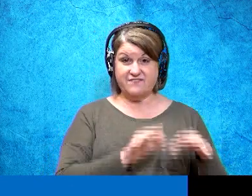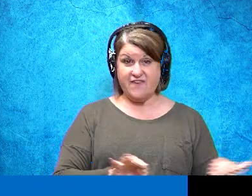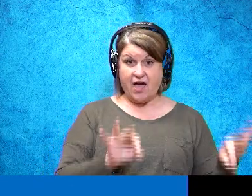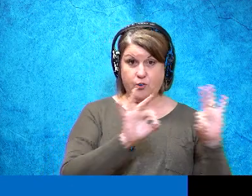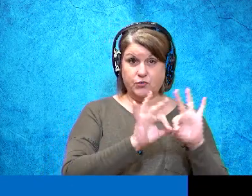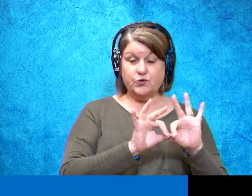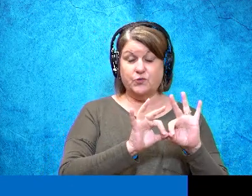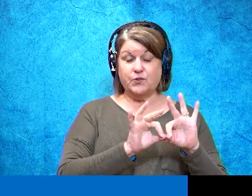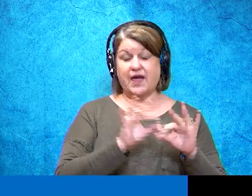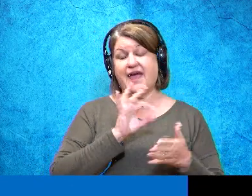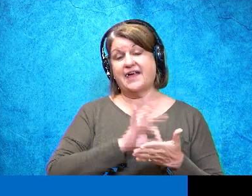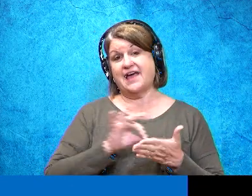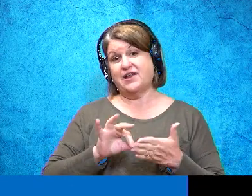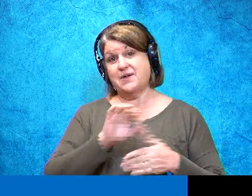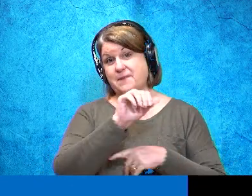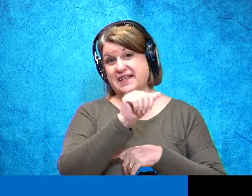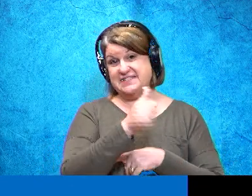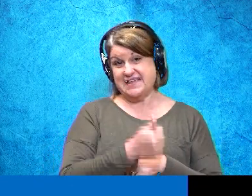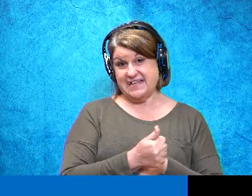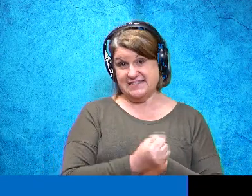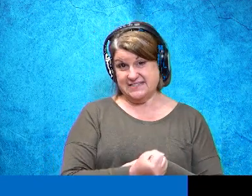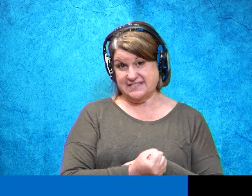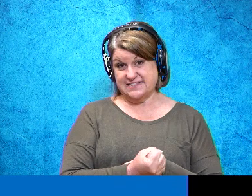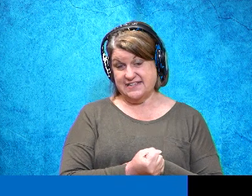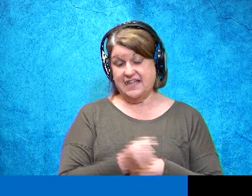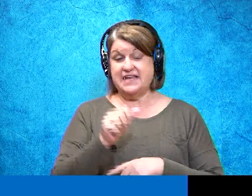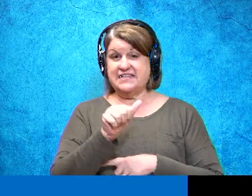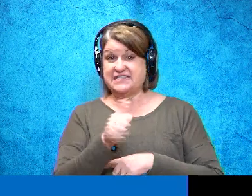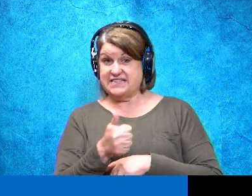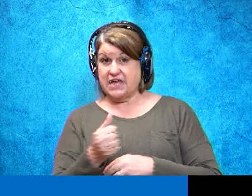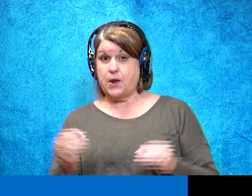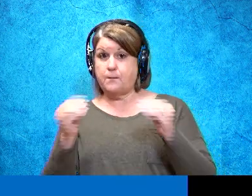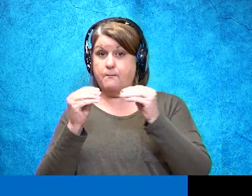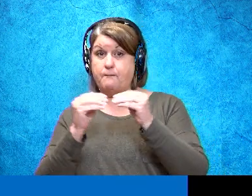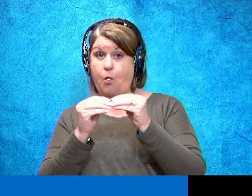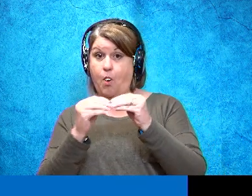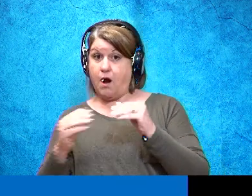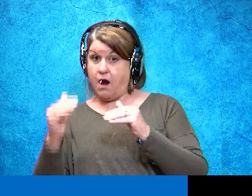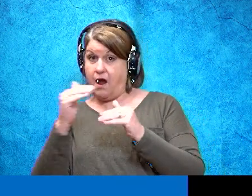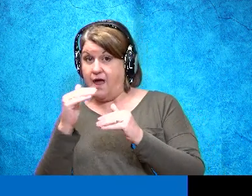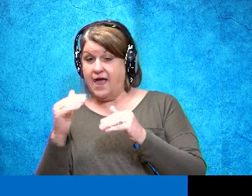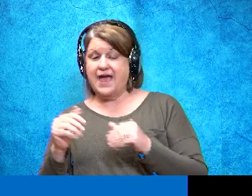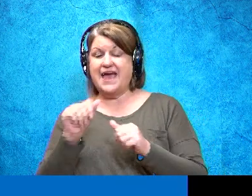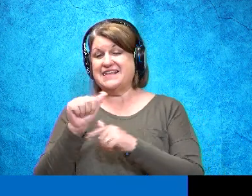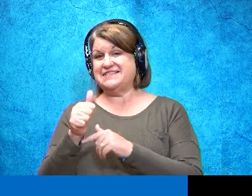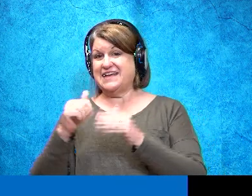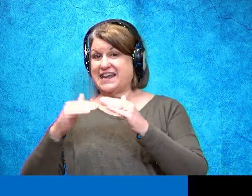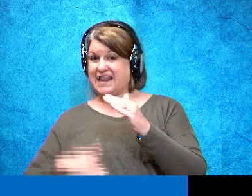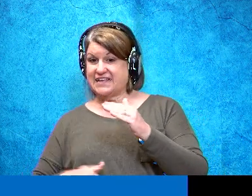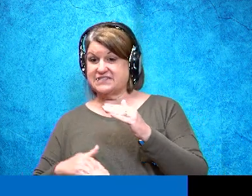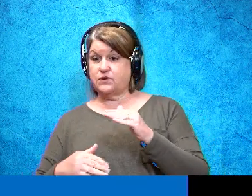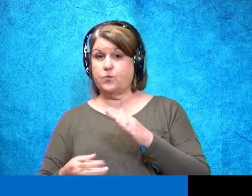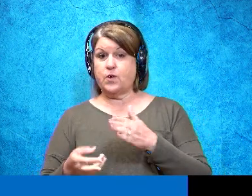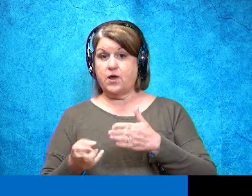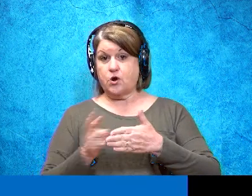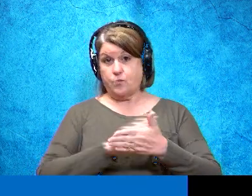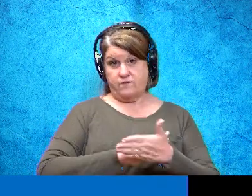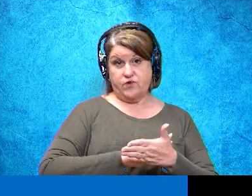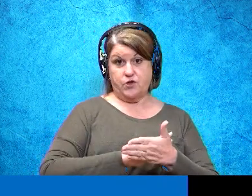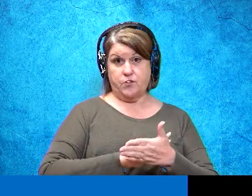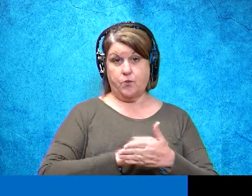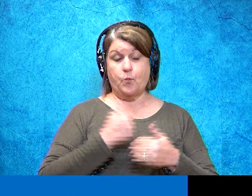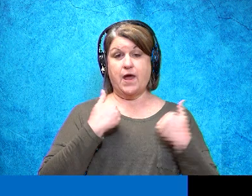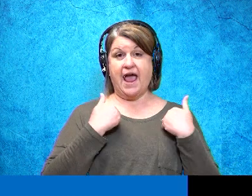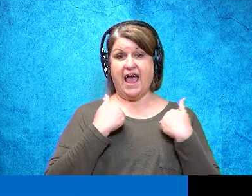and counting by tens, 10 more and 10 less. We're going to review. We have a rod. A rod